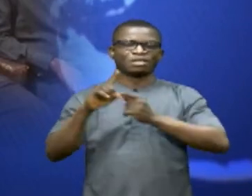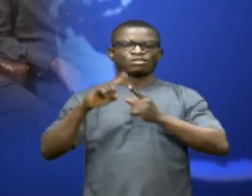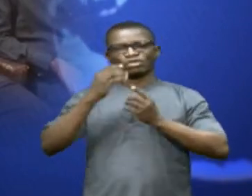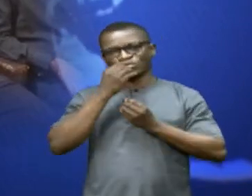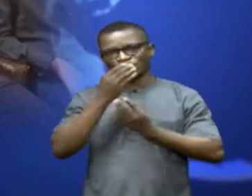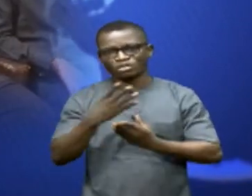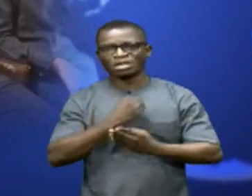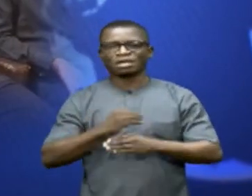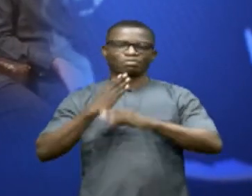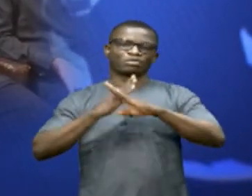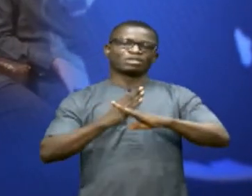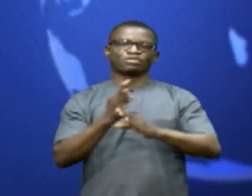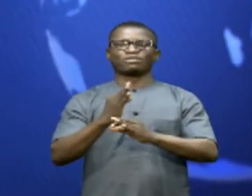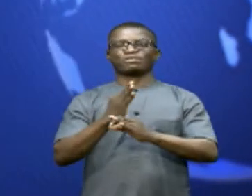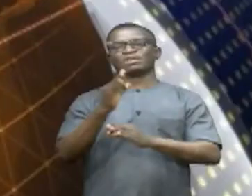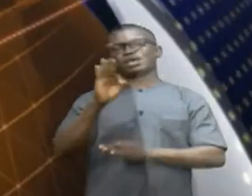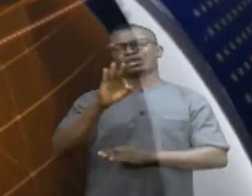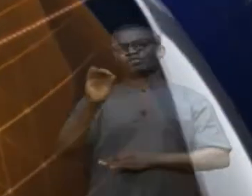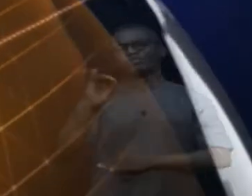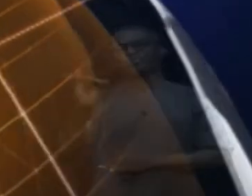of fundamental freedoms.